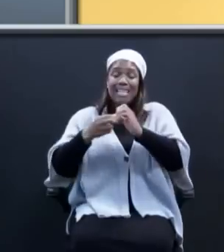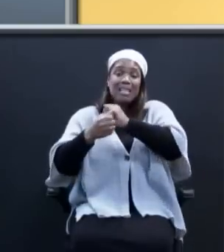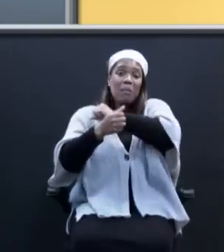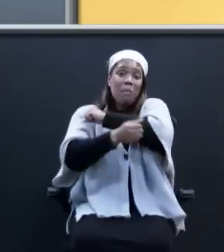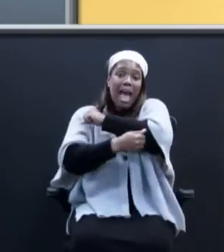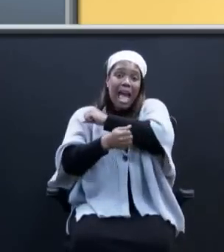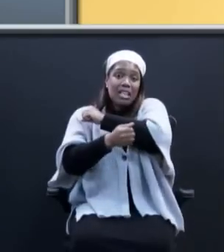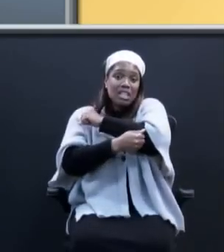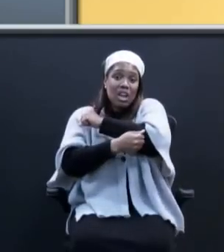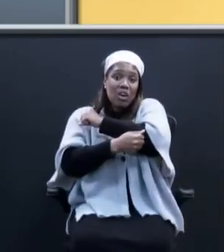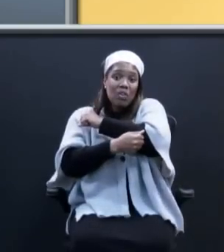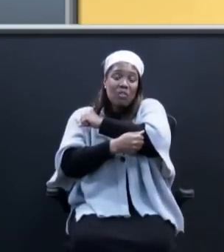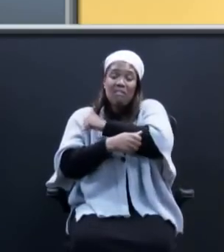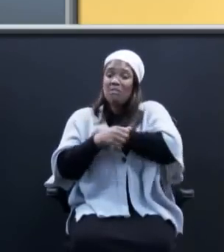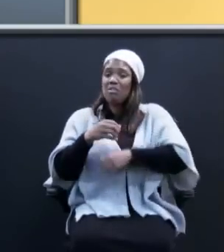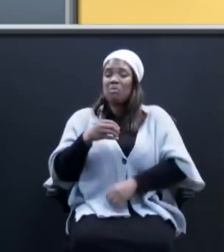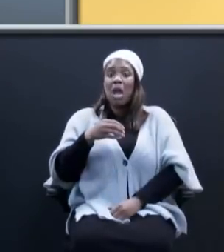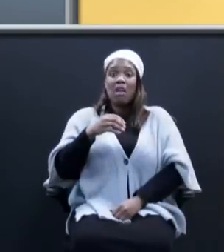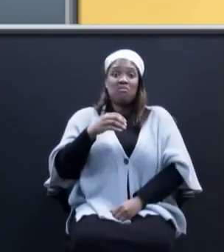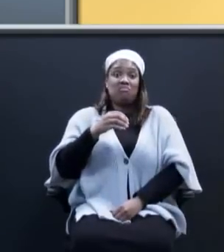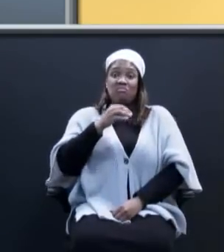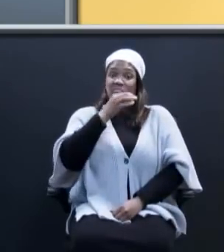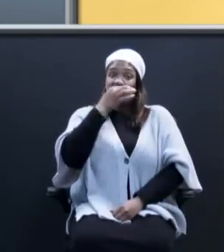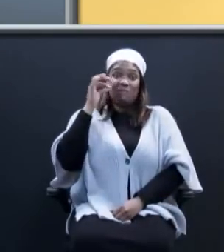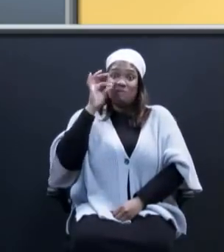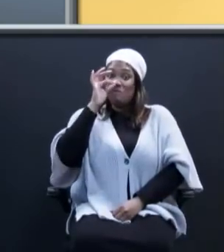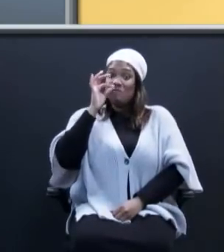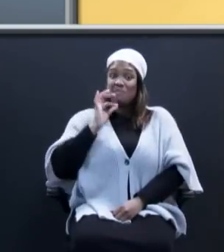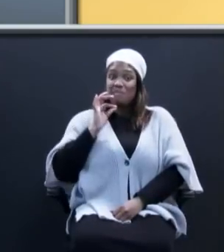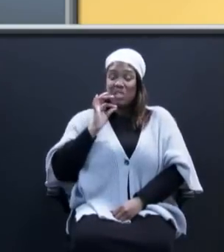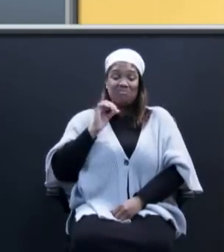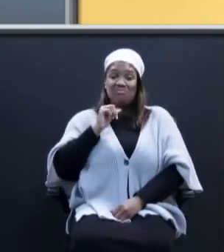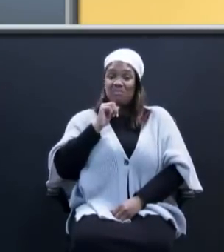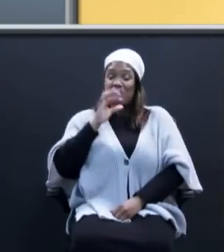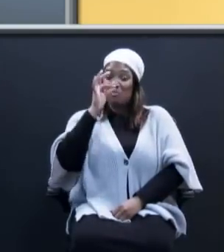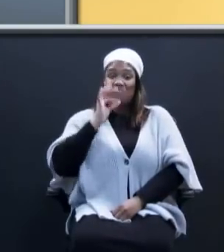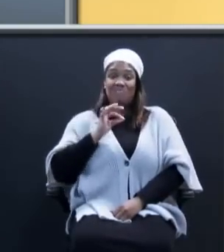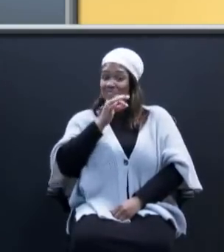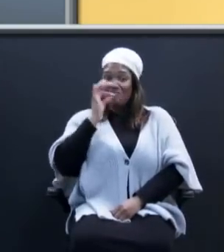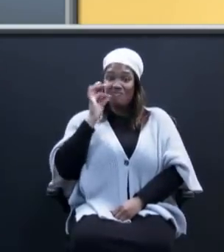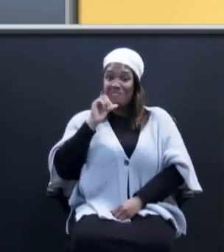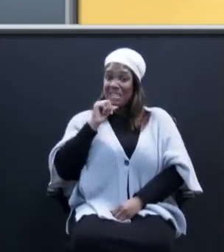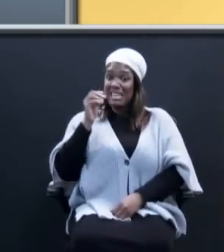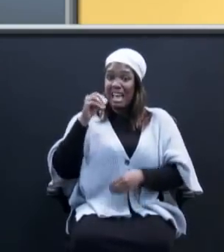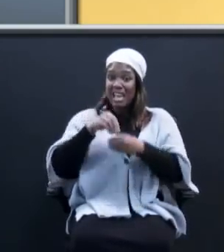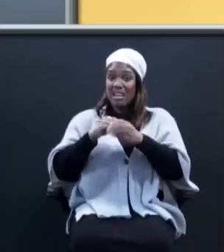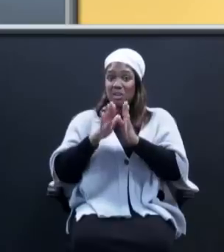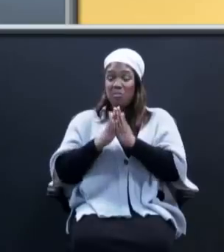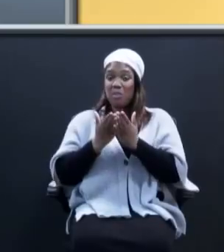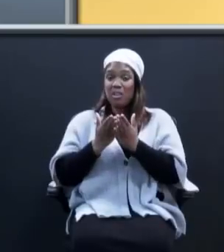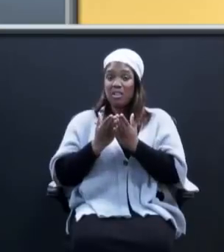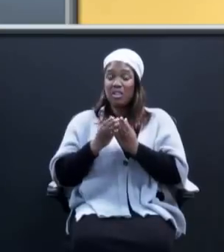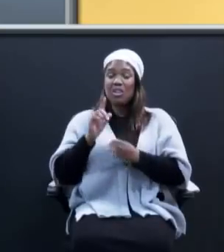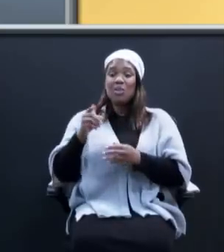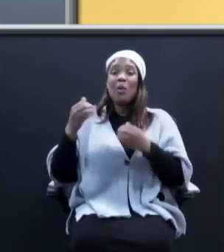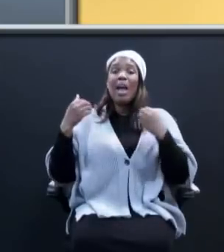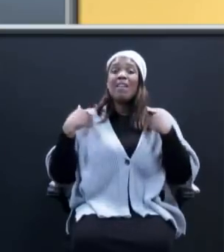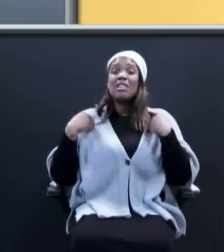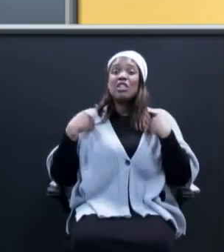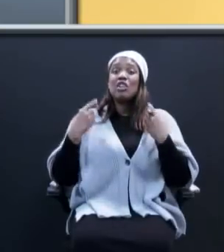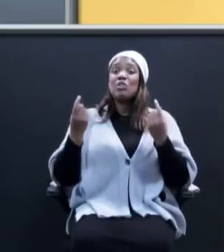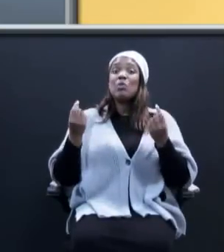So if you're going to have his feast in the day, in the time that he set, then you have to have it on the day that he